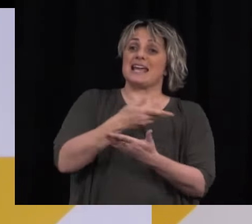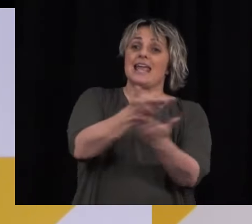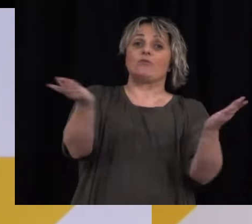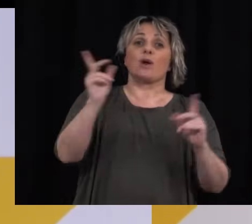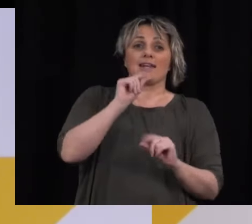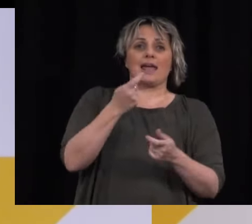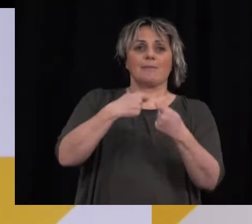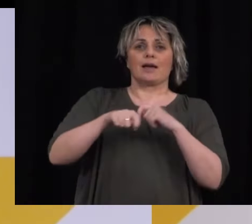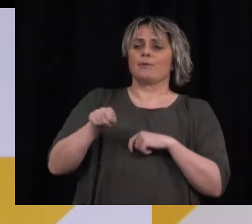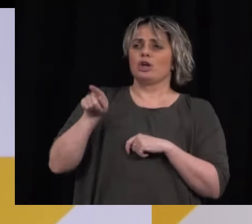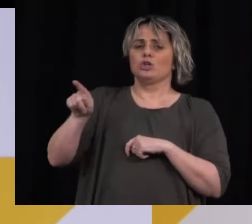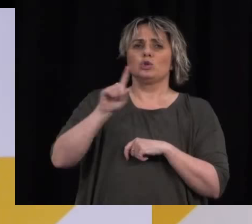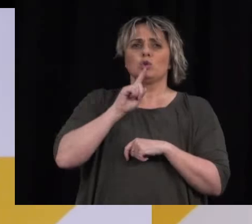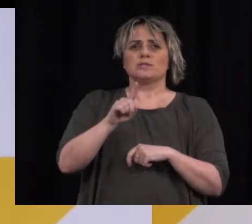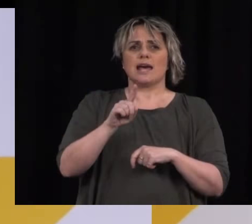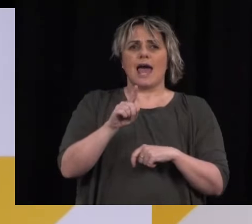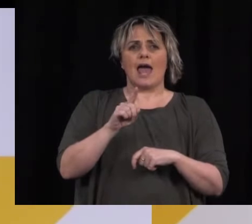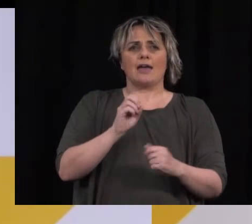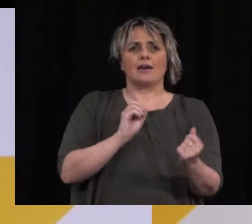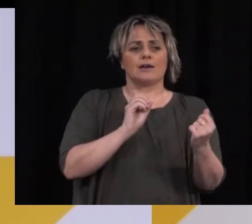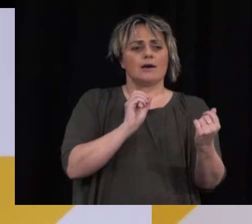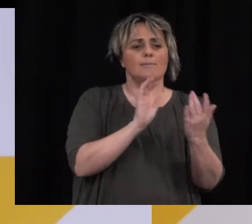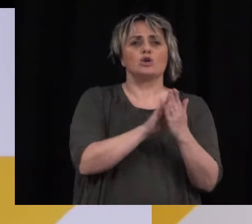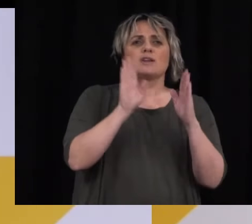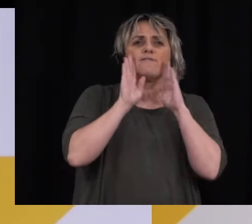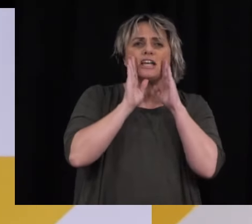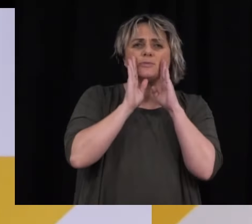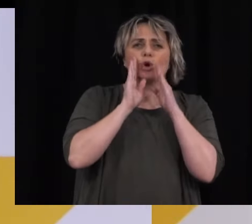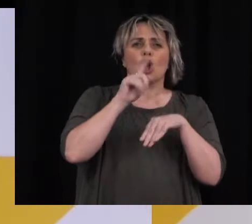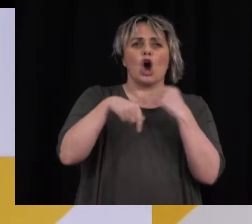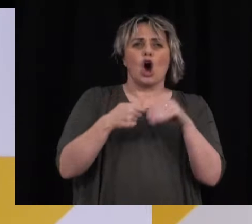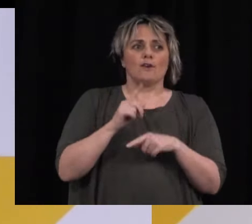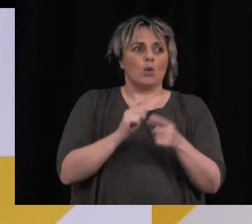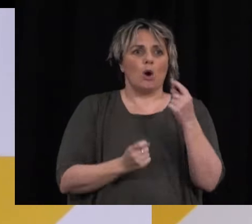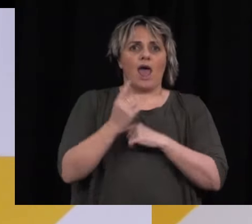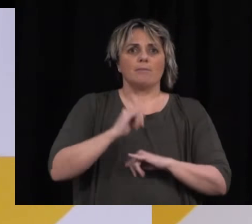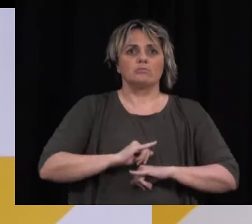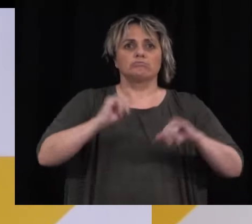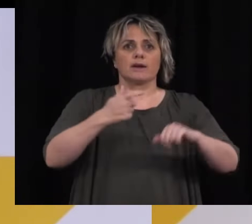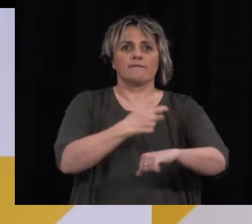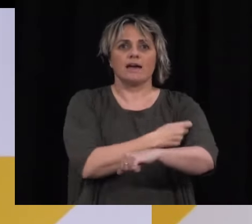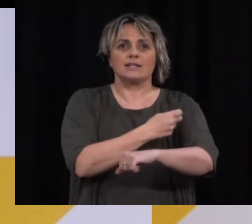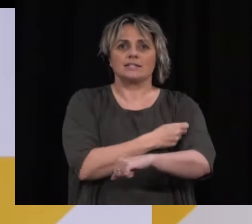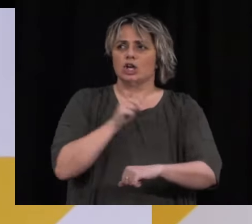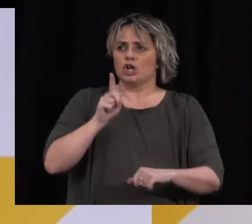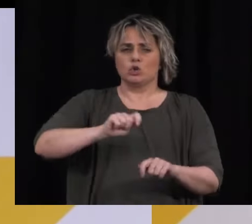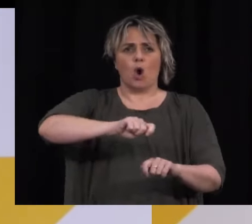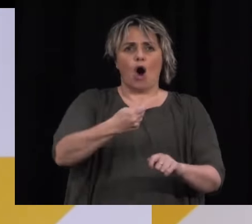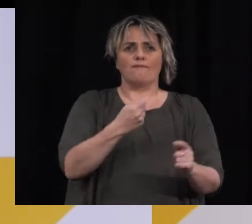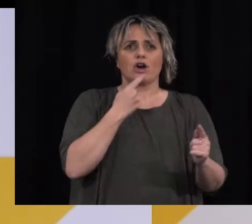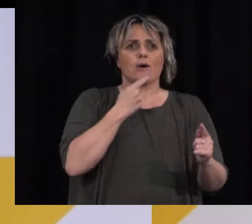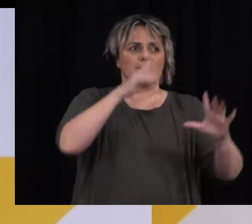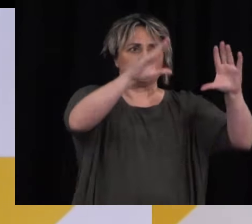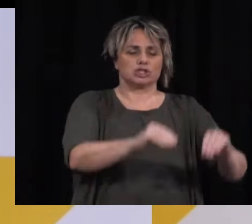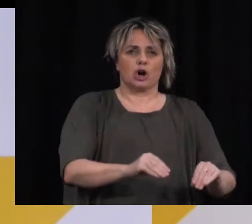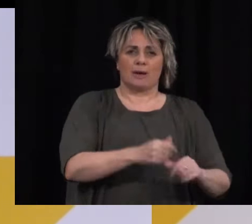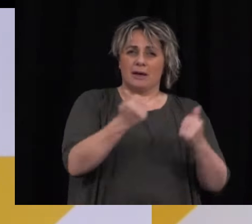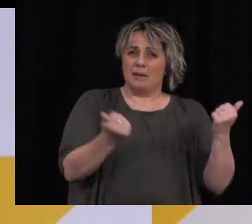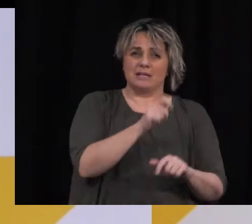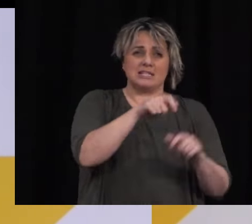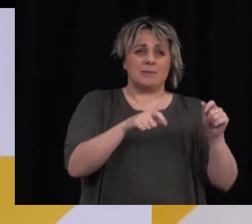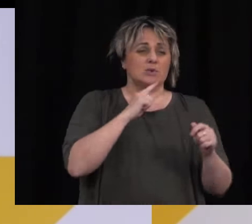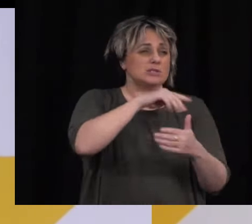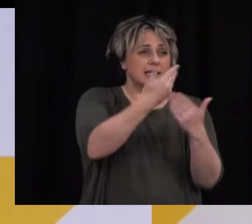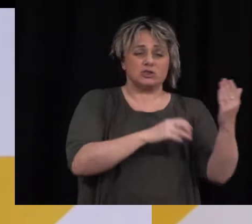be, You but... posted on Facebook about side effects Yeah. a few days ago. You did it in the comments, and the comments are full of people saying, my friend's